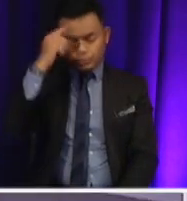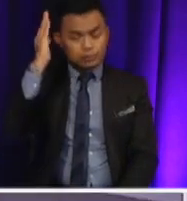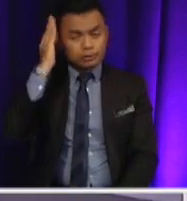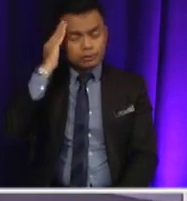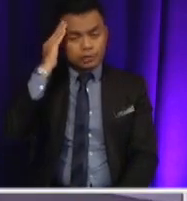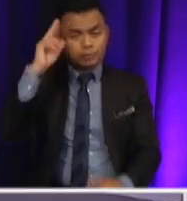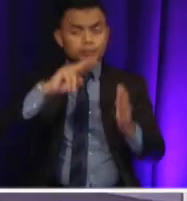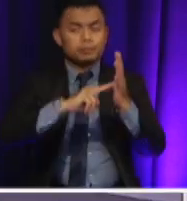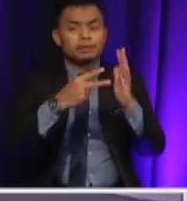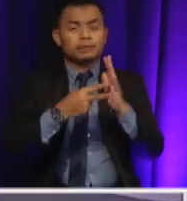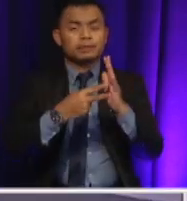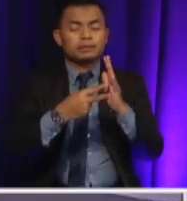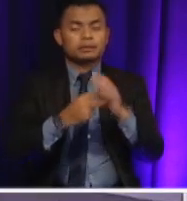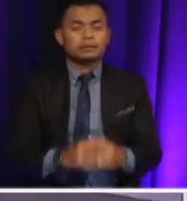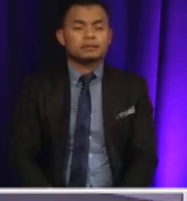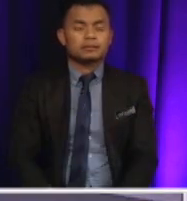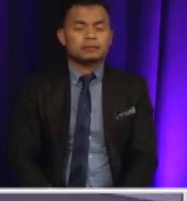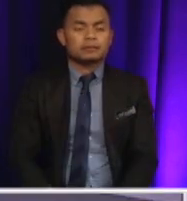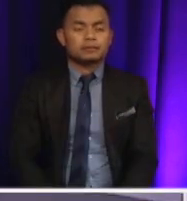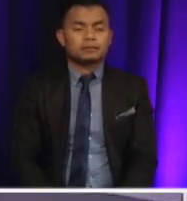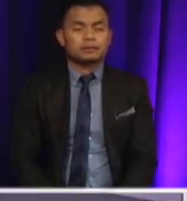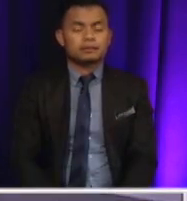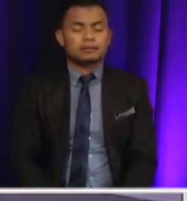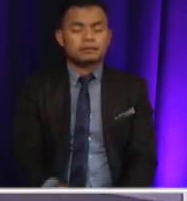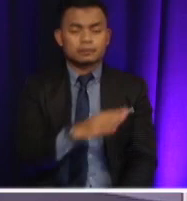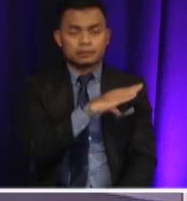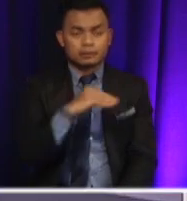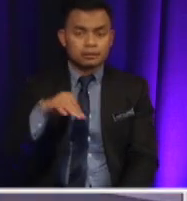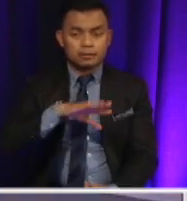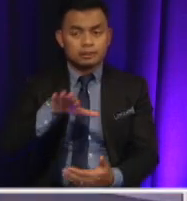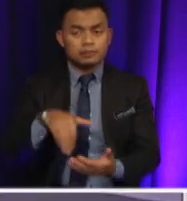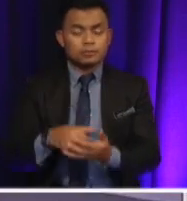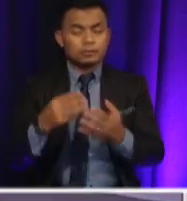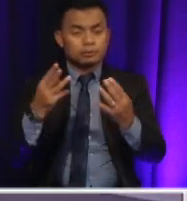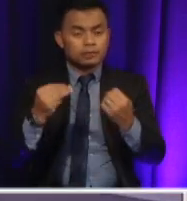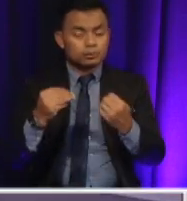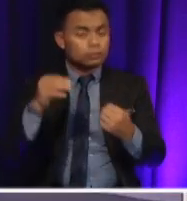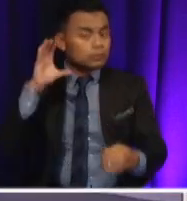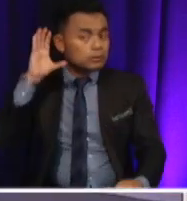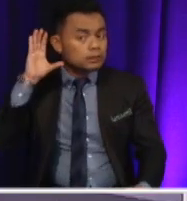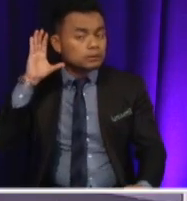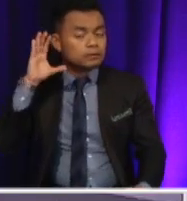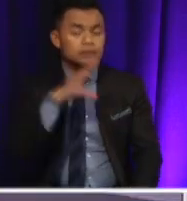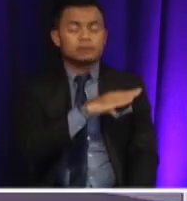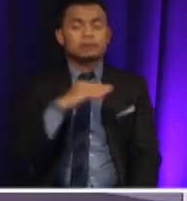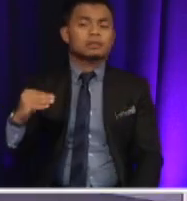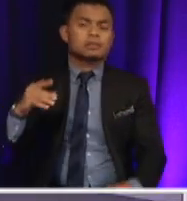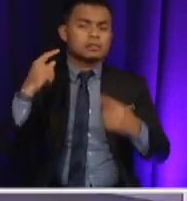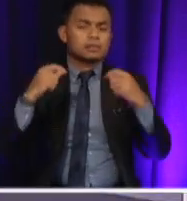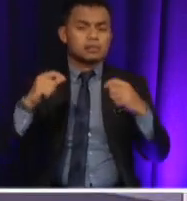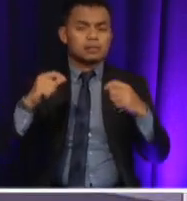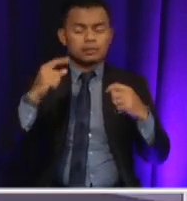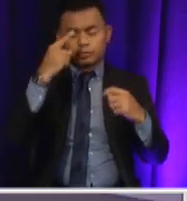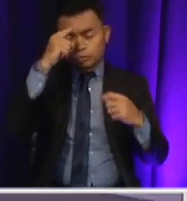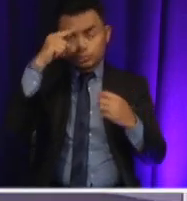all items that are discarded, the advice that nobody wants to listen to. Try to respond to, choose one item,